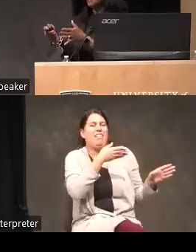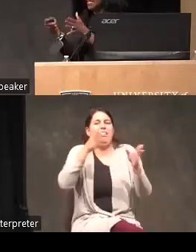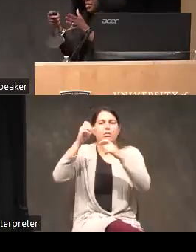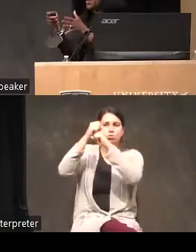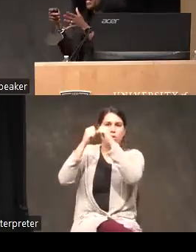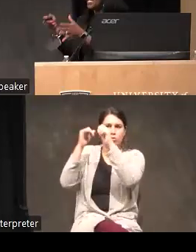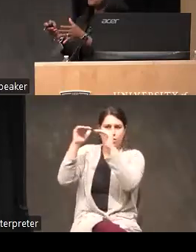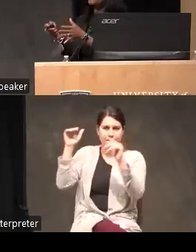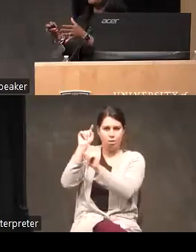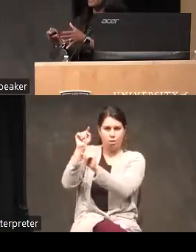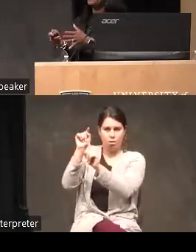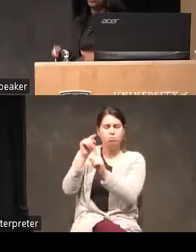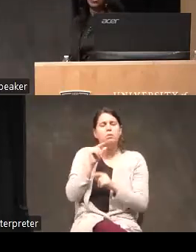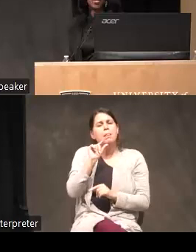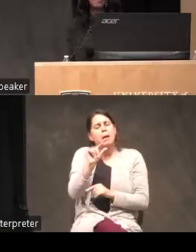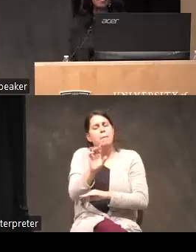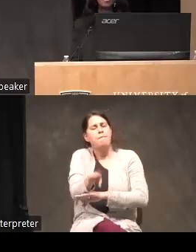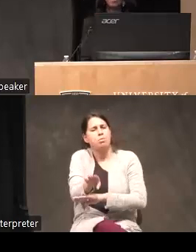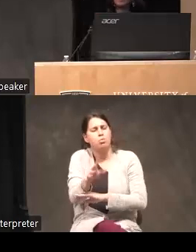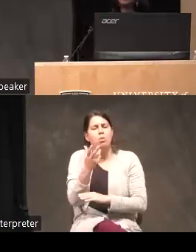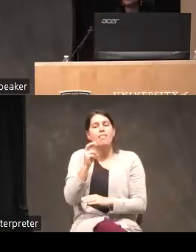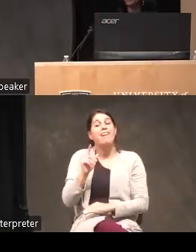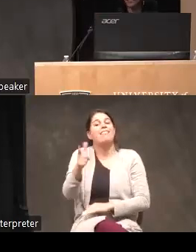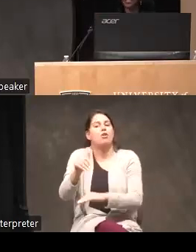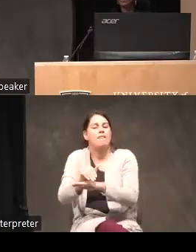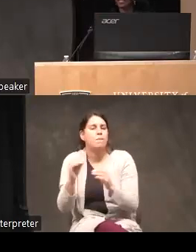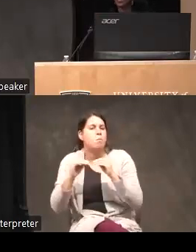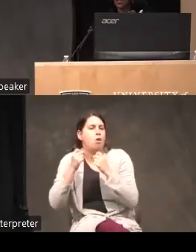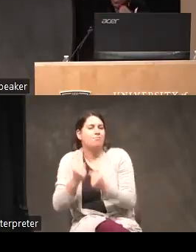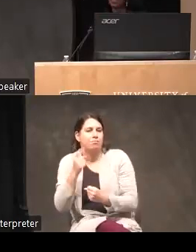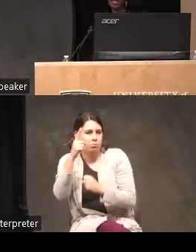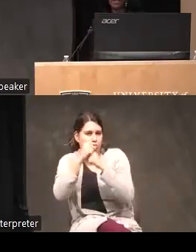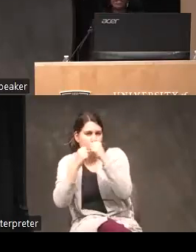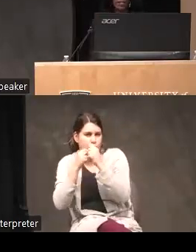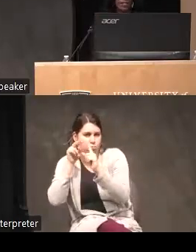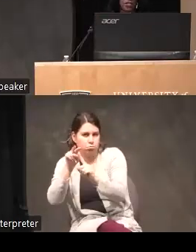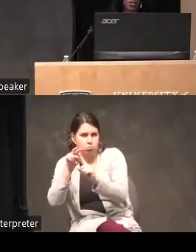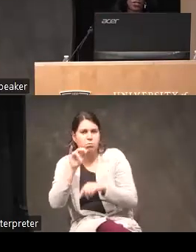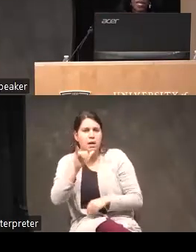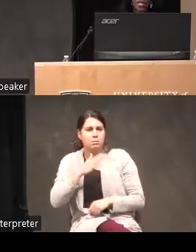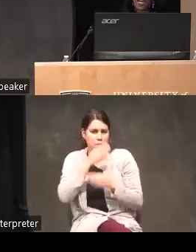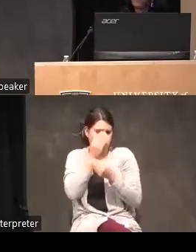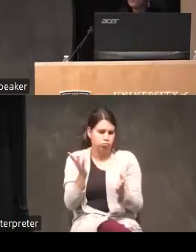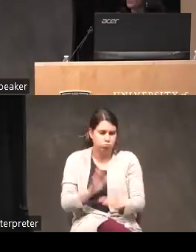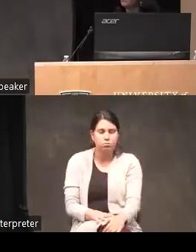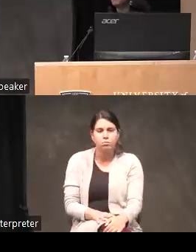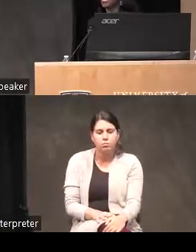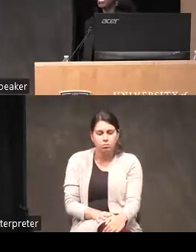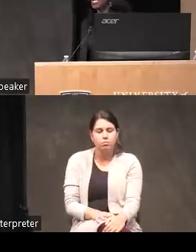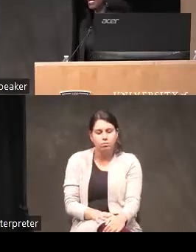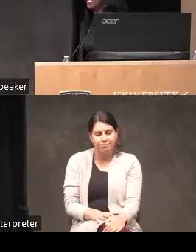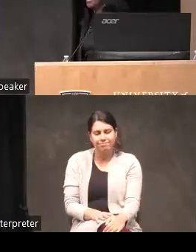tonight, some this afternoon, and then later this evening. So those are my financial disclosures. First of all, let